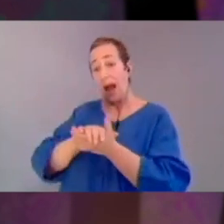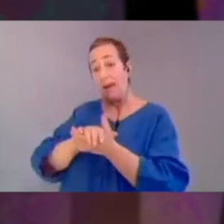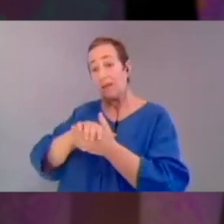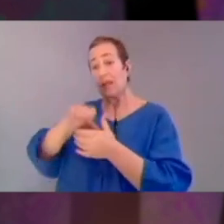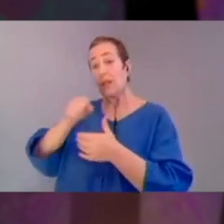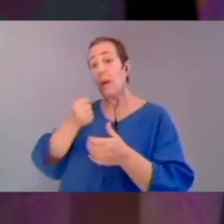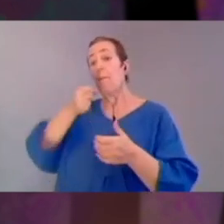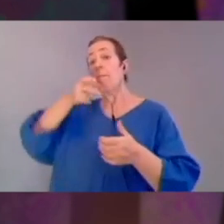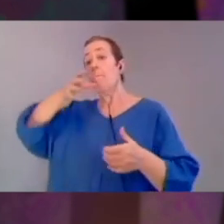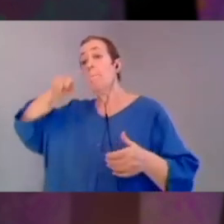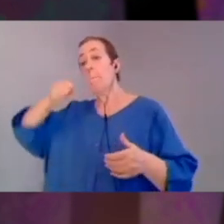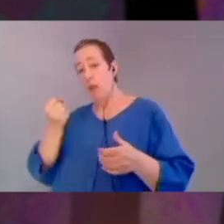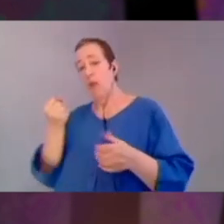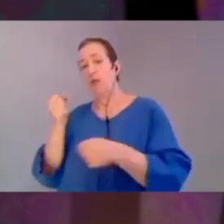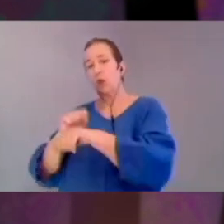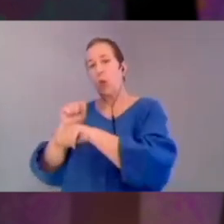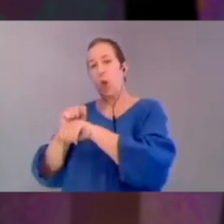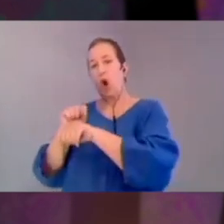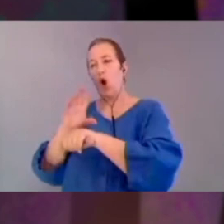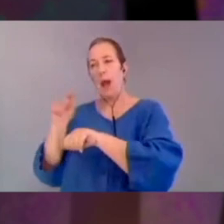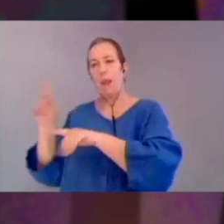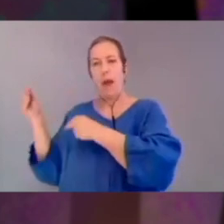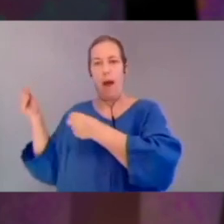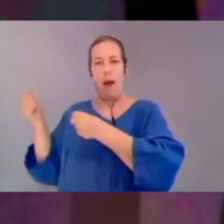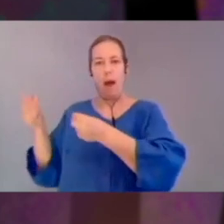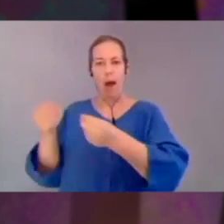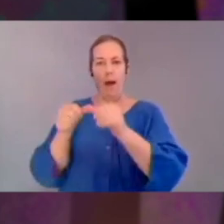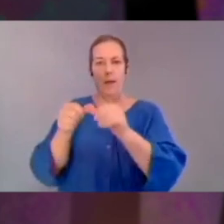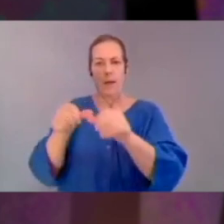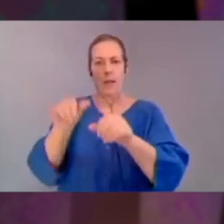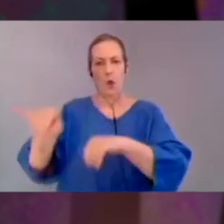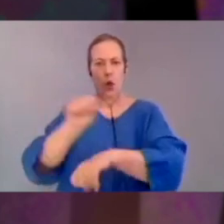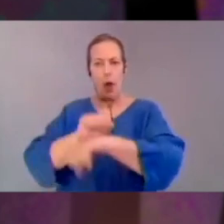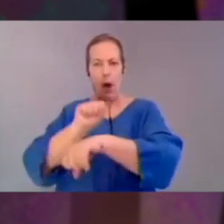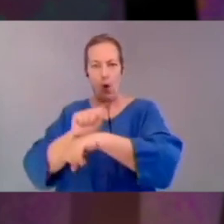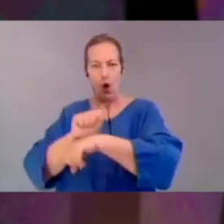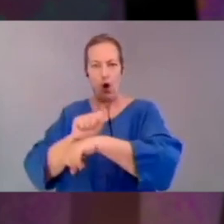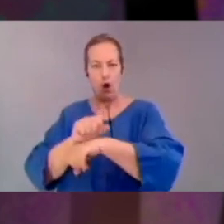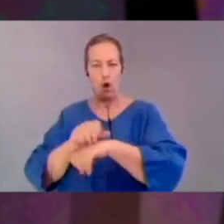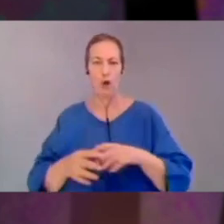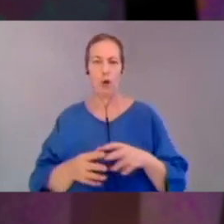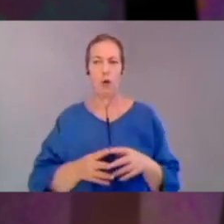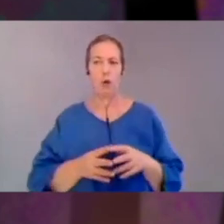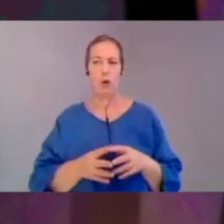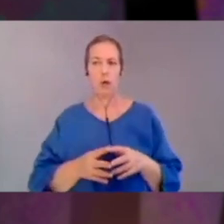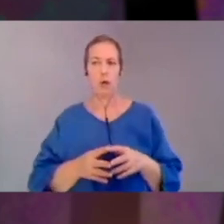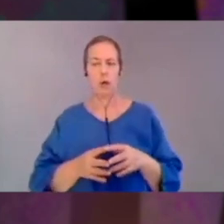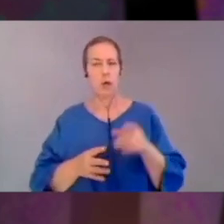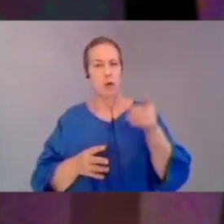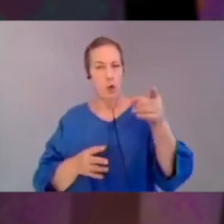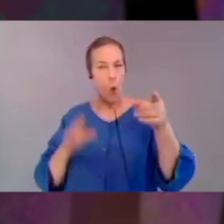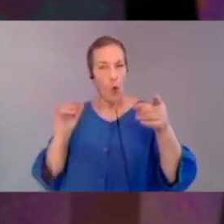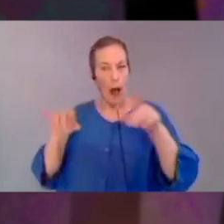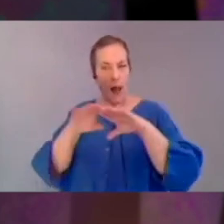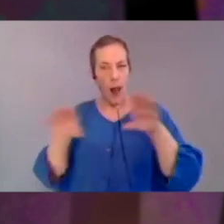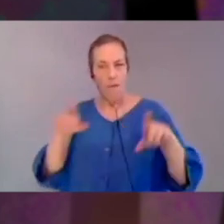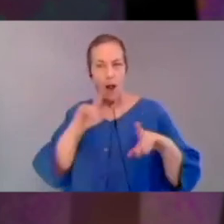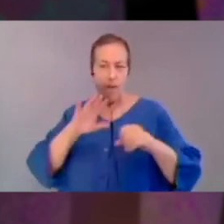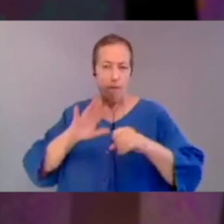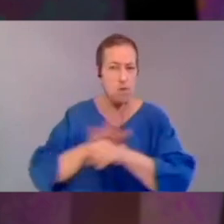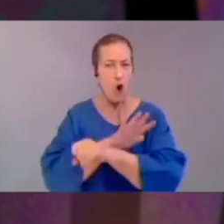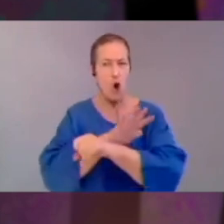And I mean, that level of support, of being really fully welcomed, of having